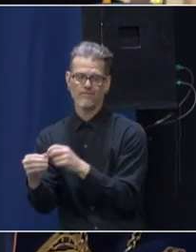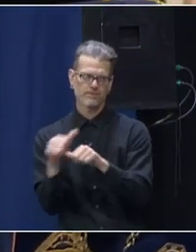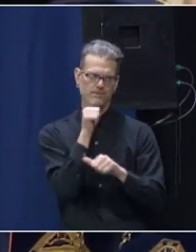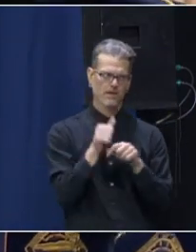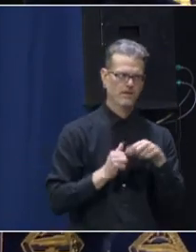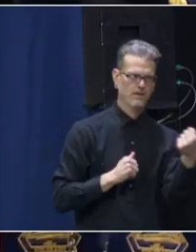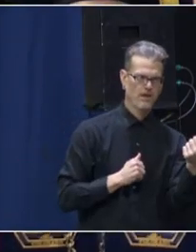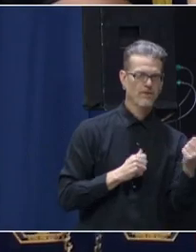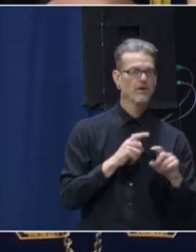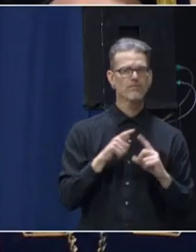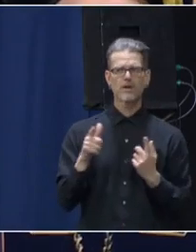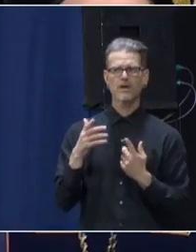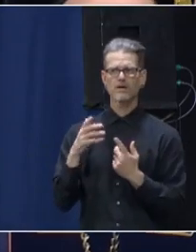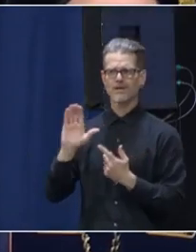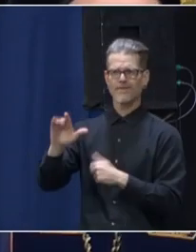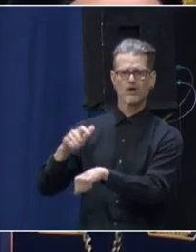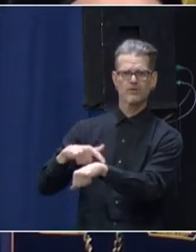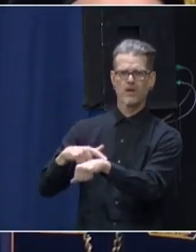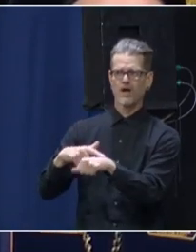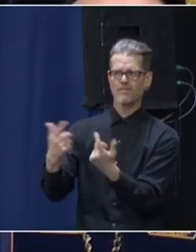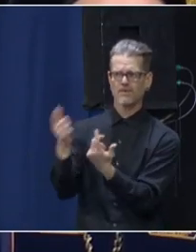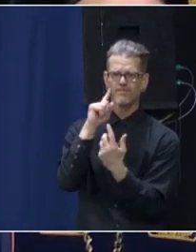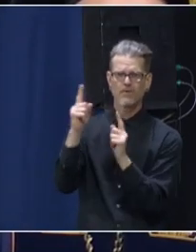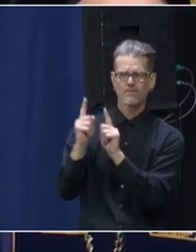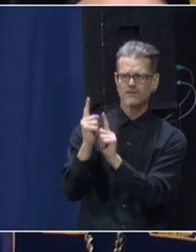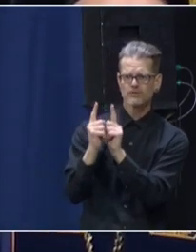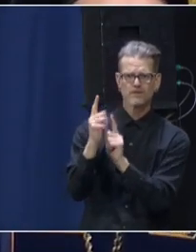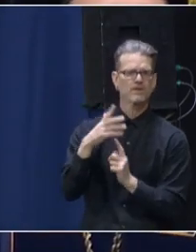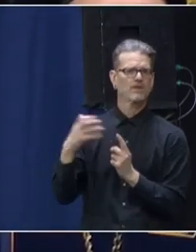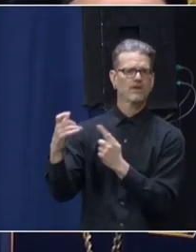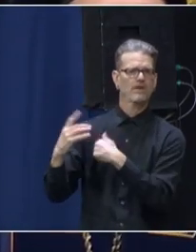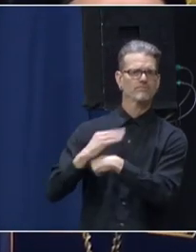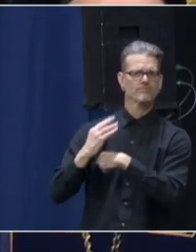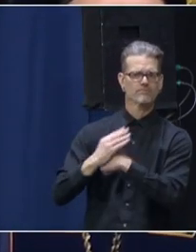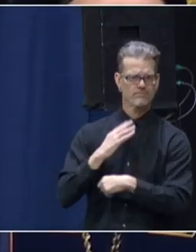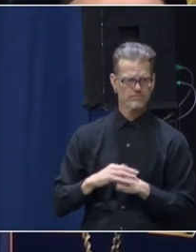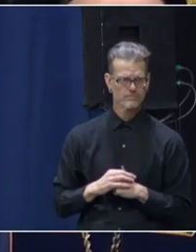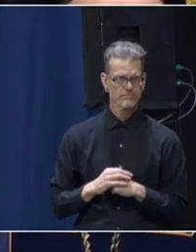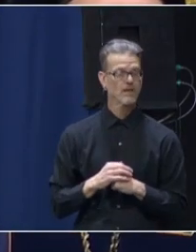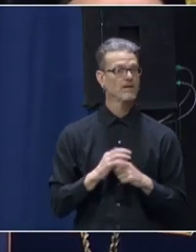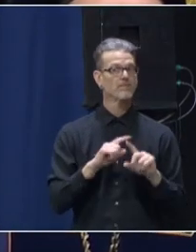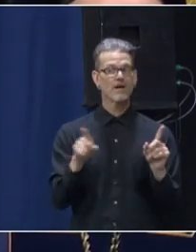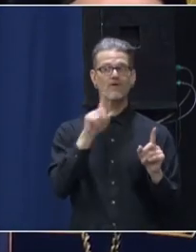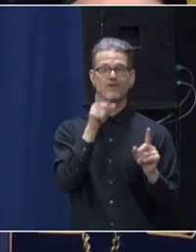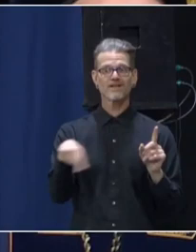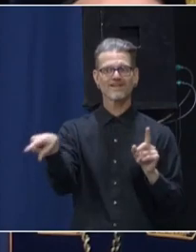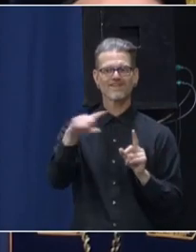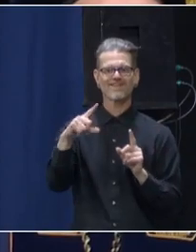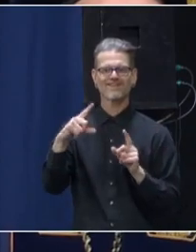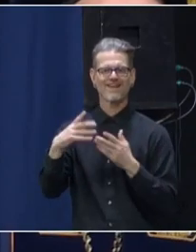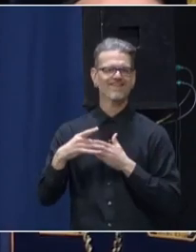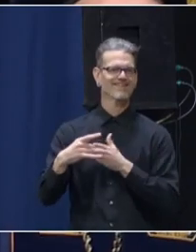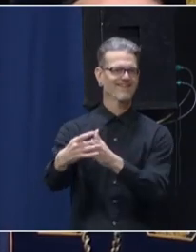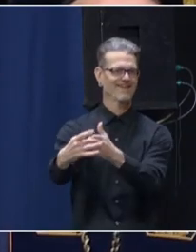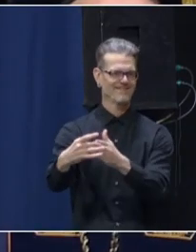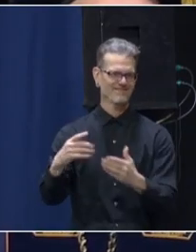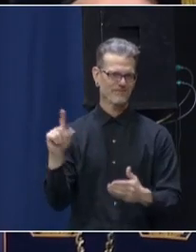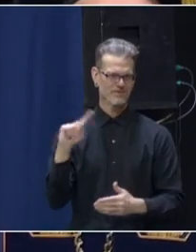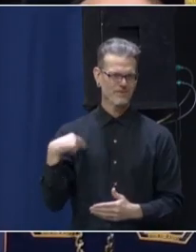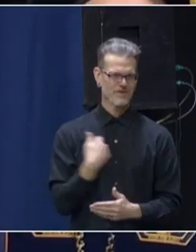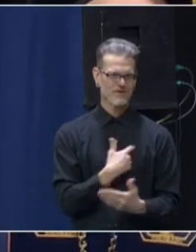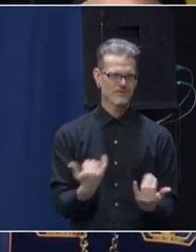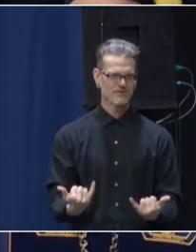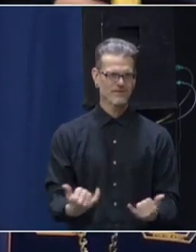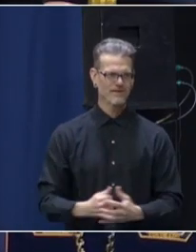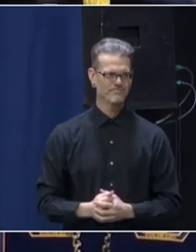receiving the gift of their time for extra mentoring and direction. One thing is for sure, they are all guiding lights that led us here today.